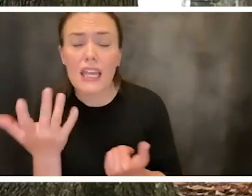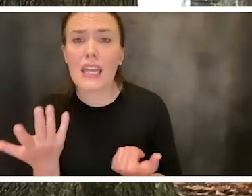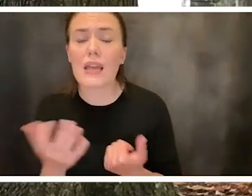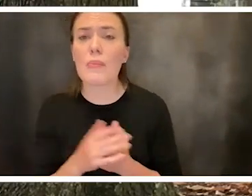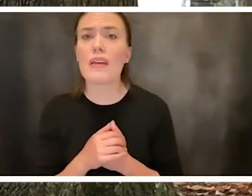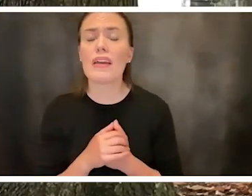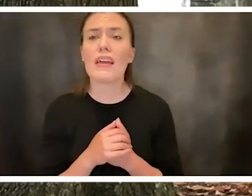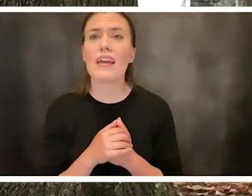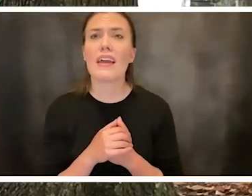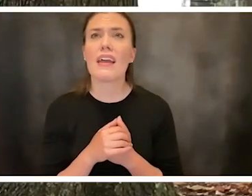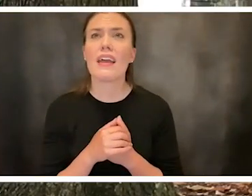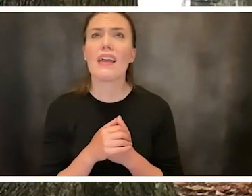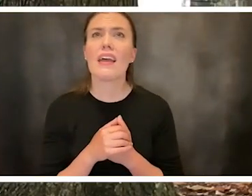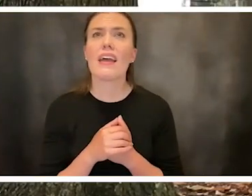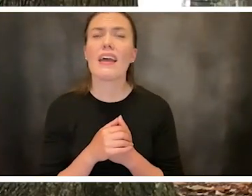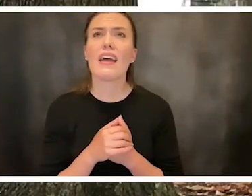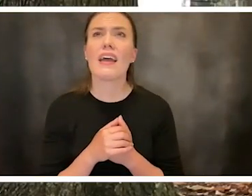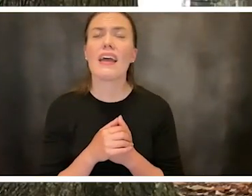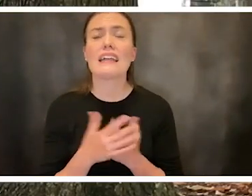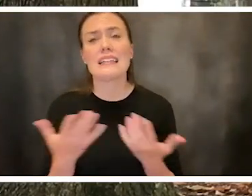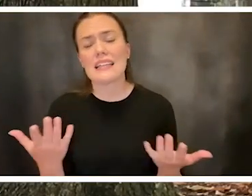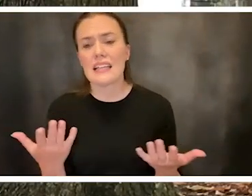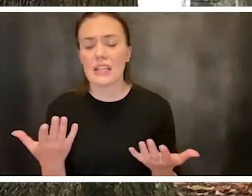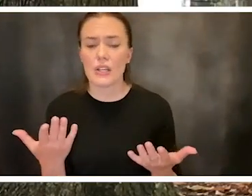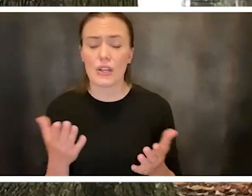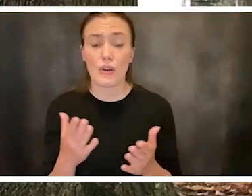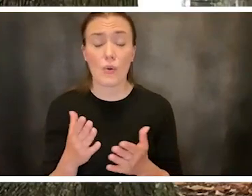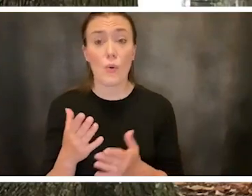You know, it's acting with a vision,